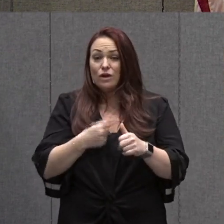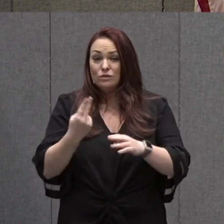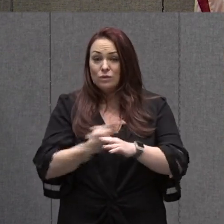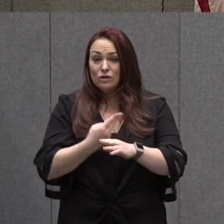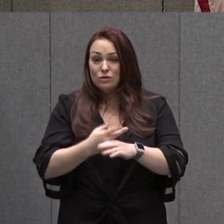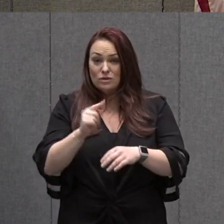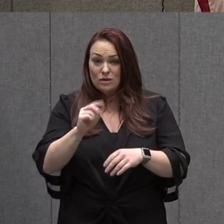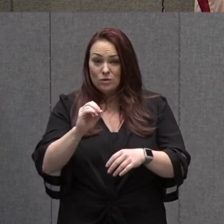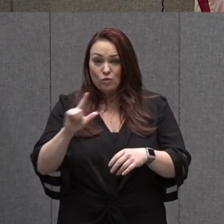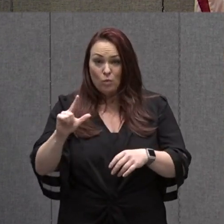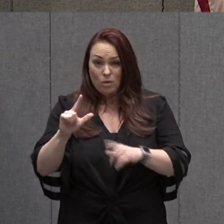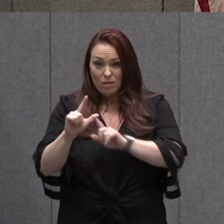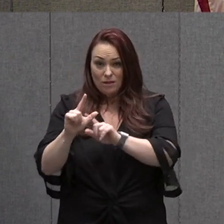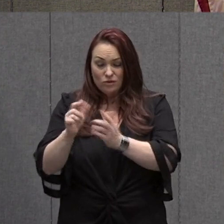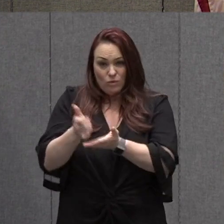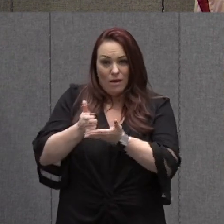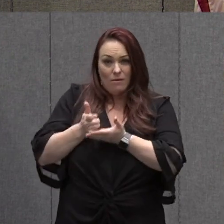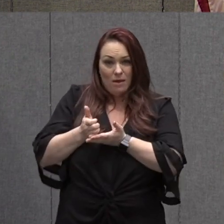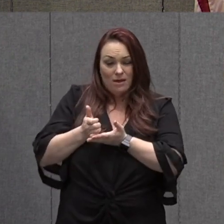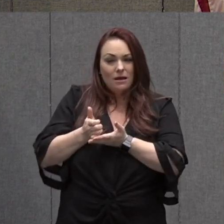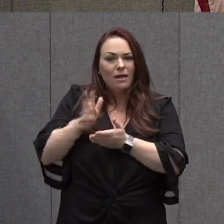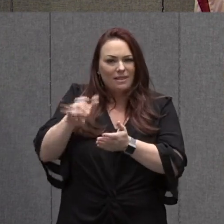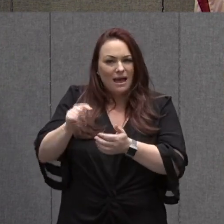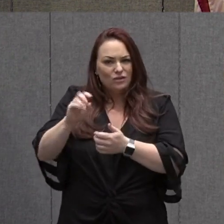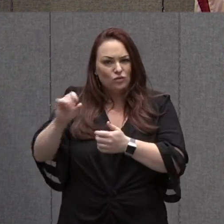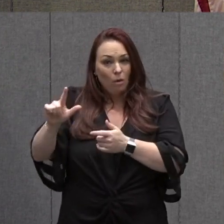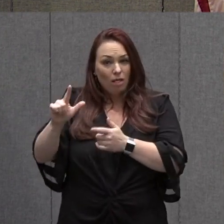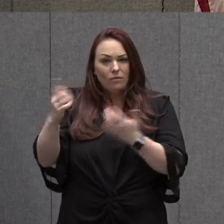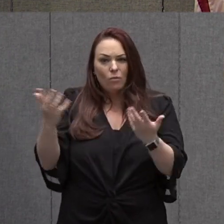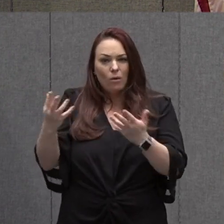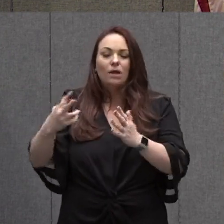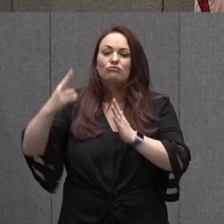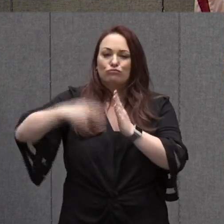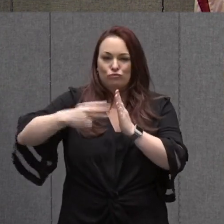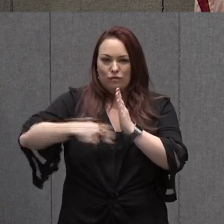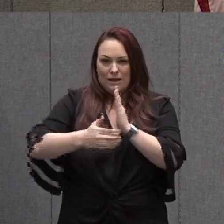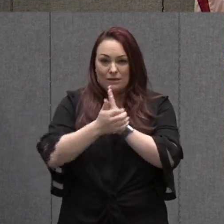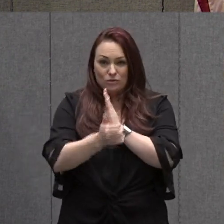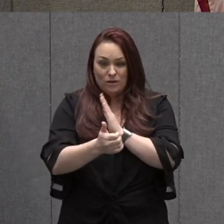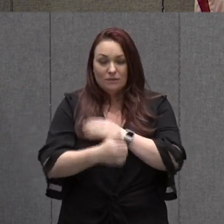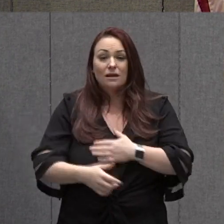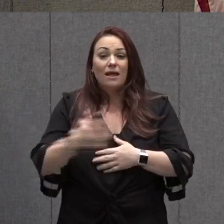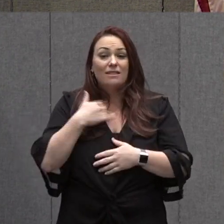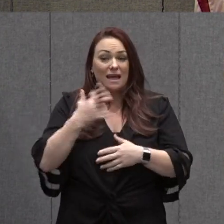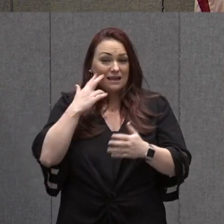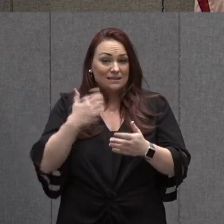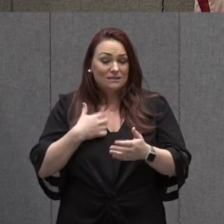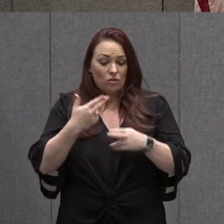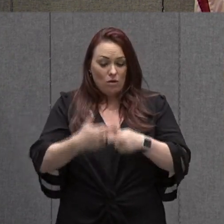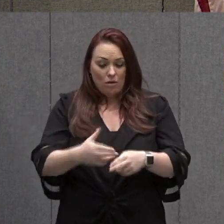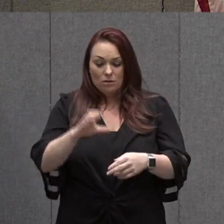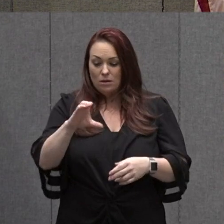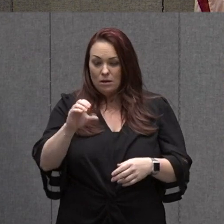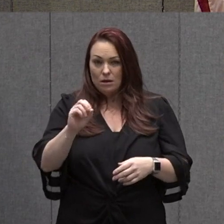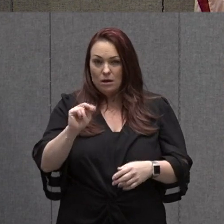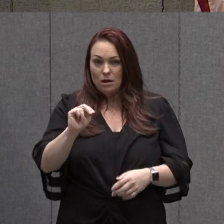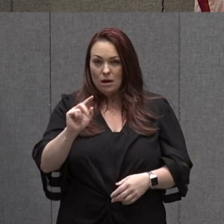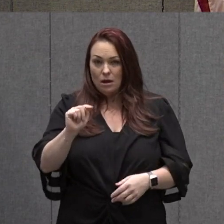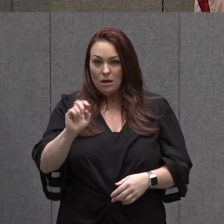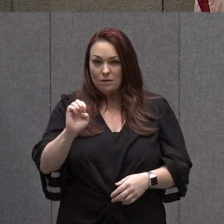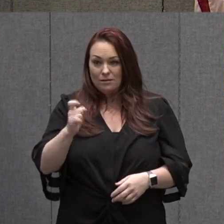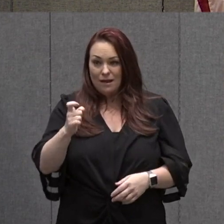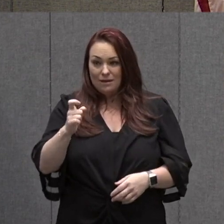reading skills, to look for some context clues. Those context clues will help us figure out the meaning of this